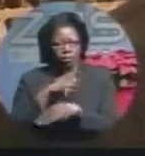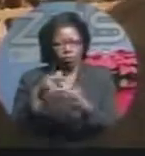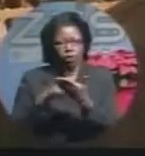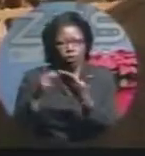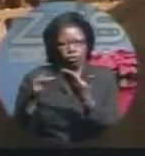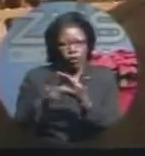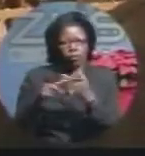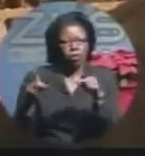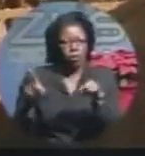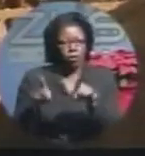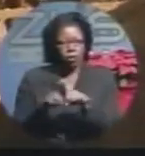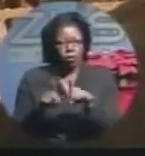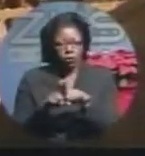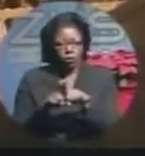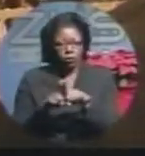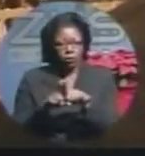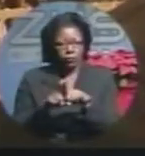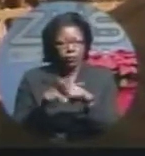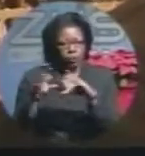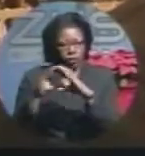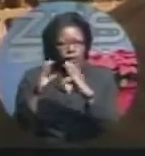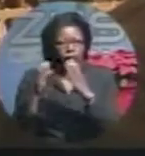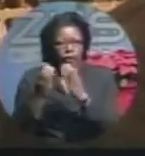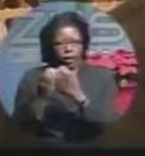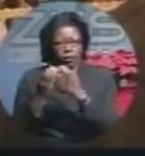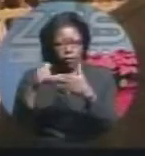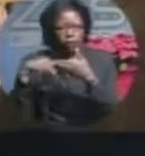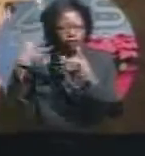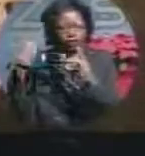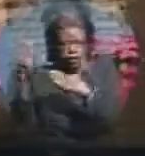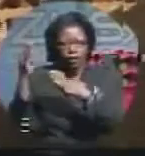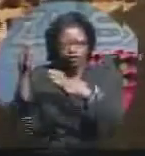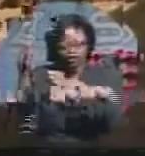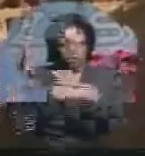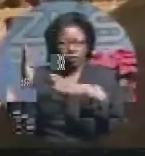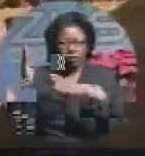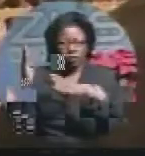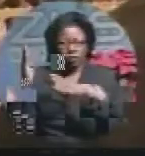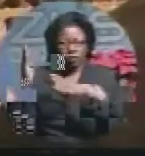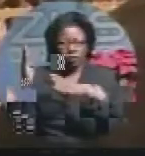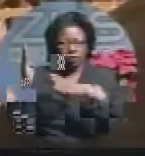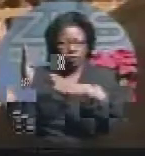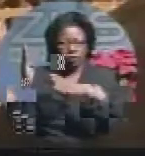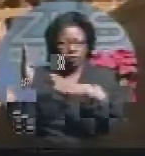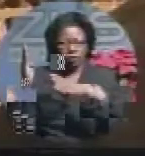as well. Certainly the clubs in the Bahamas actually.